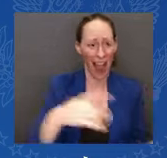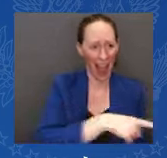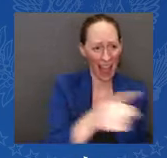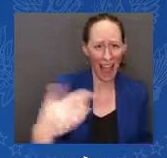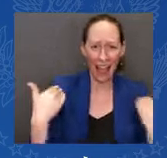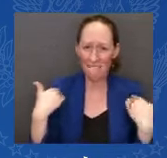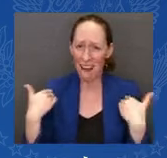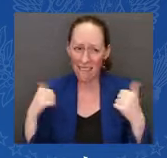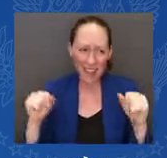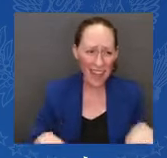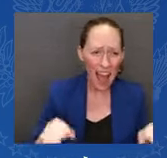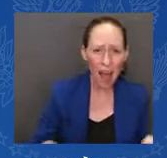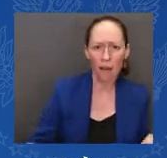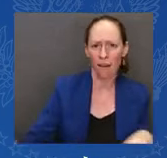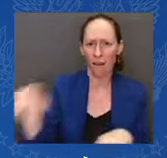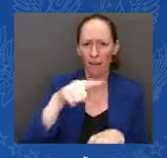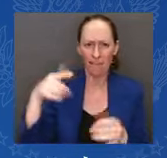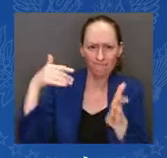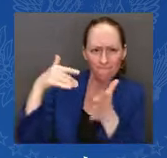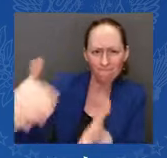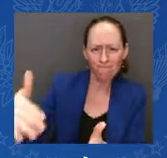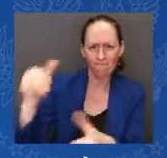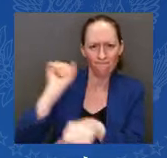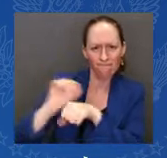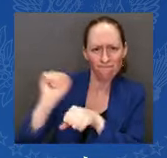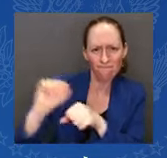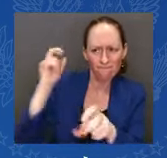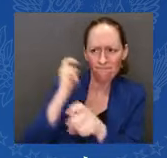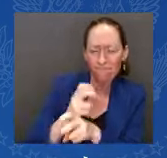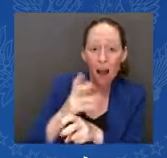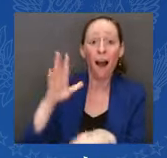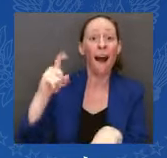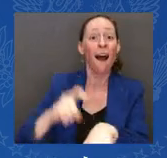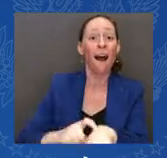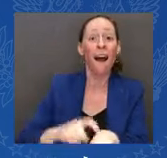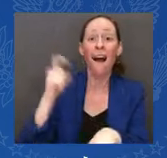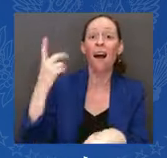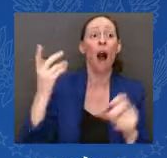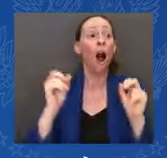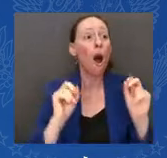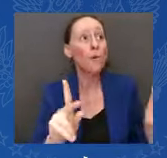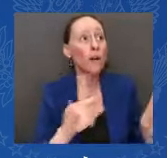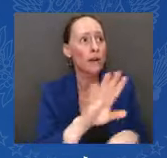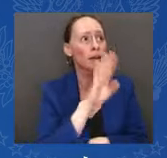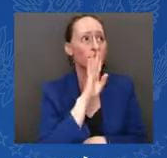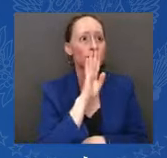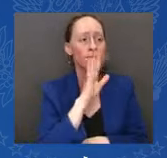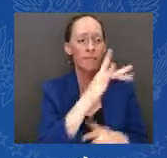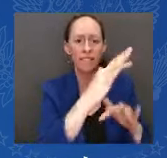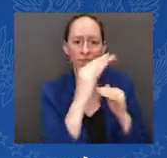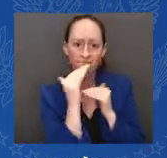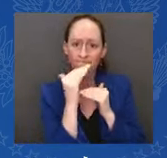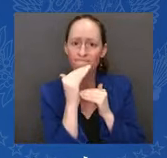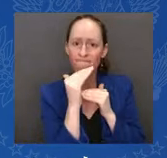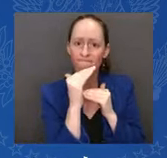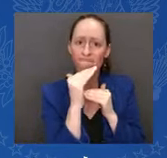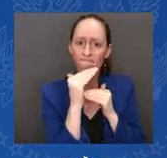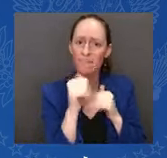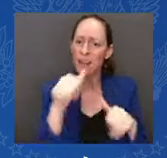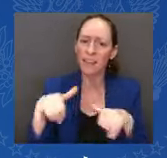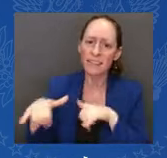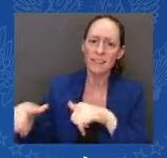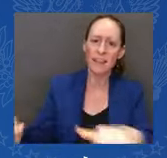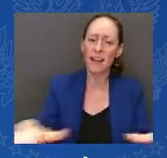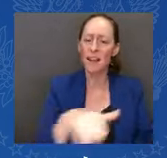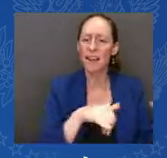country. We cannot let this decision be the last word. I want to emphasize, we cannot let this decision be the last word. While the court can